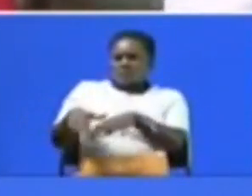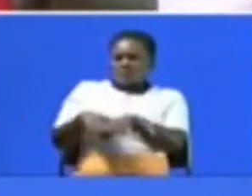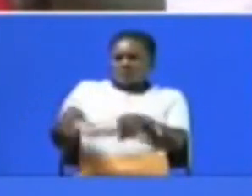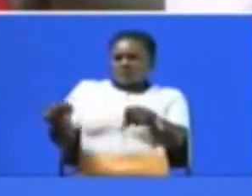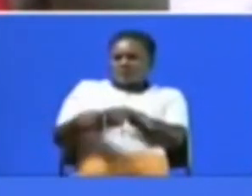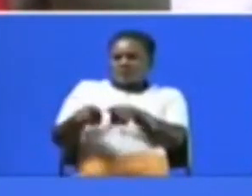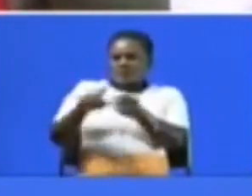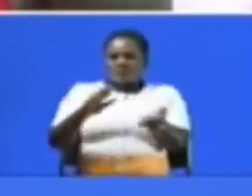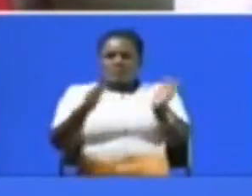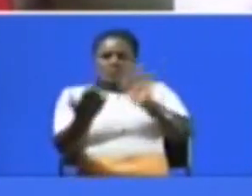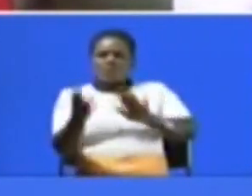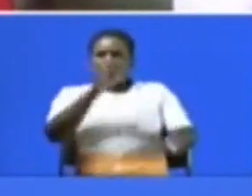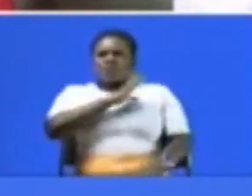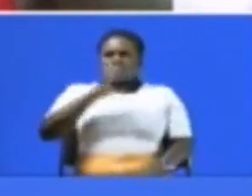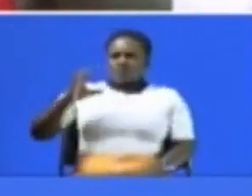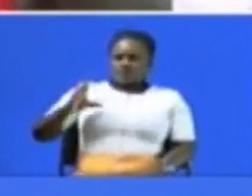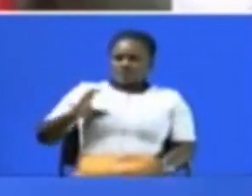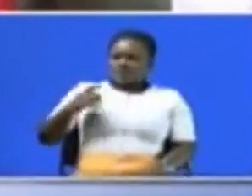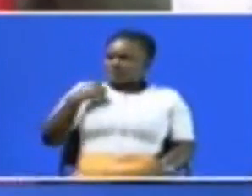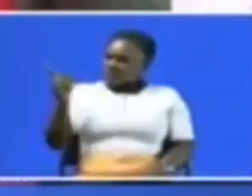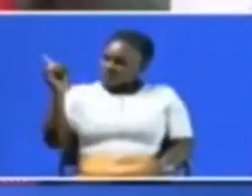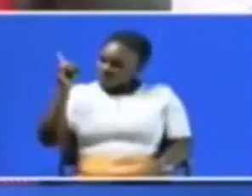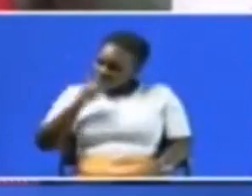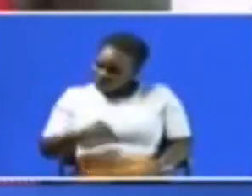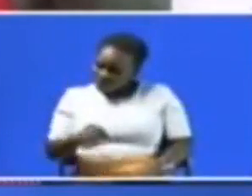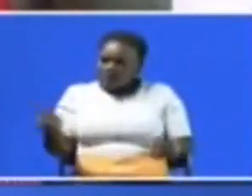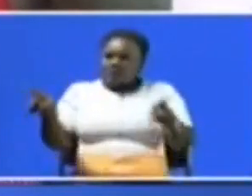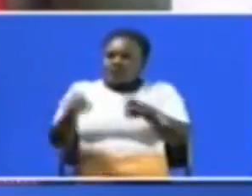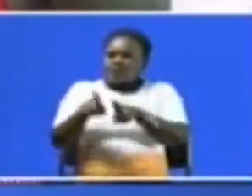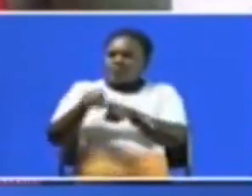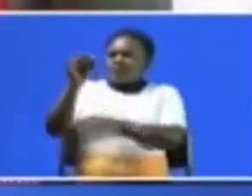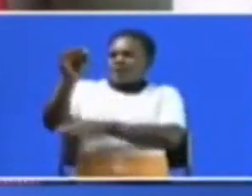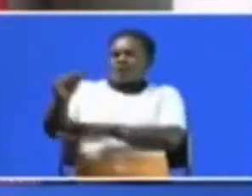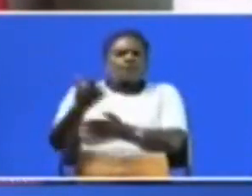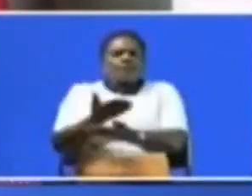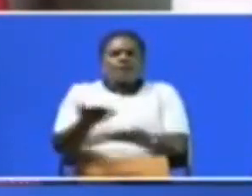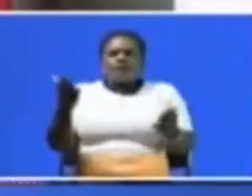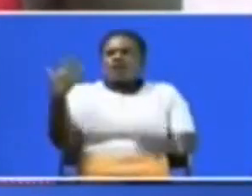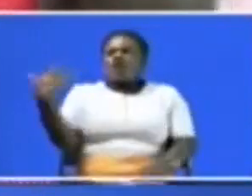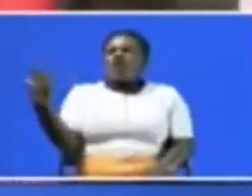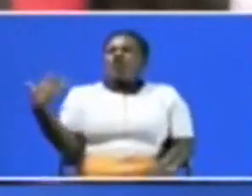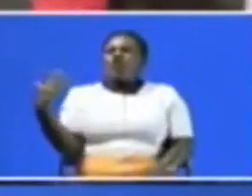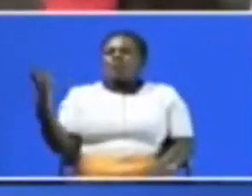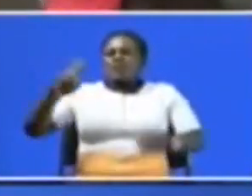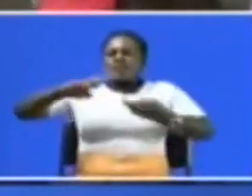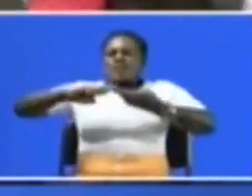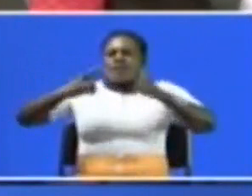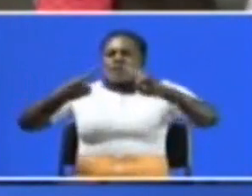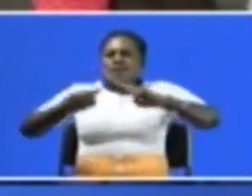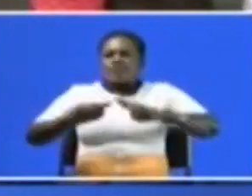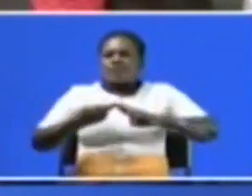should also come before this committee. Having said that, we should also request for any document